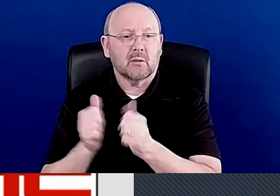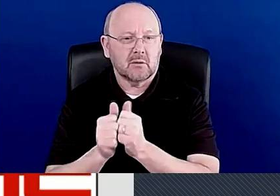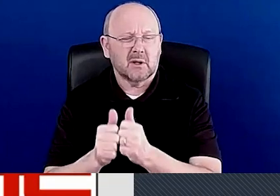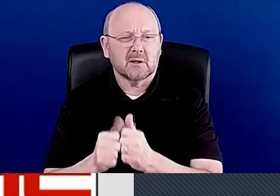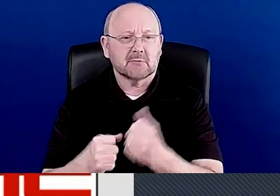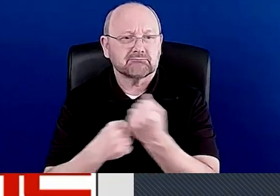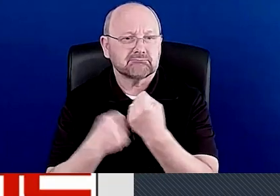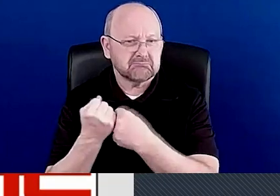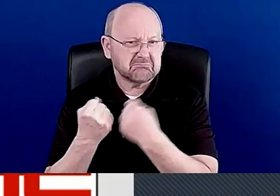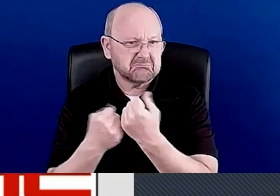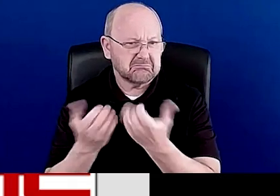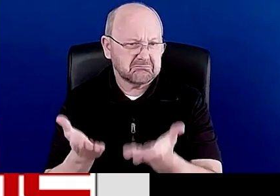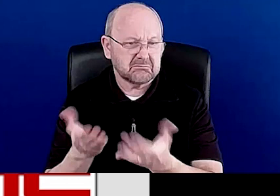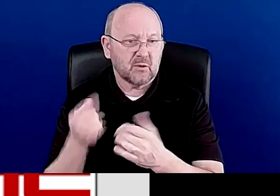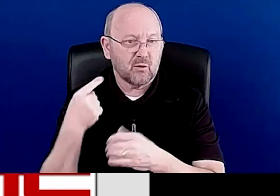presentation.